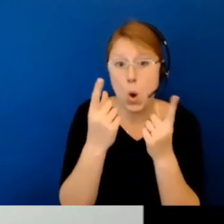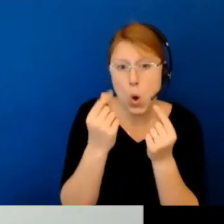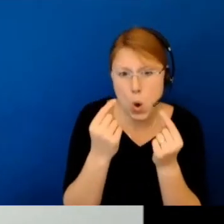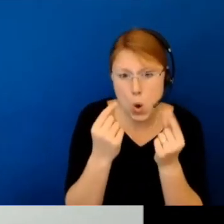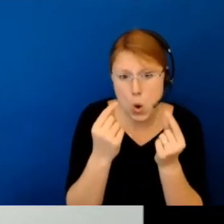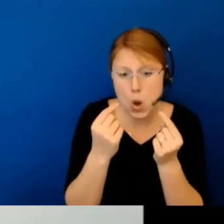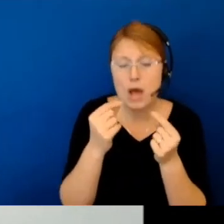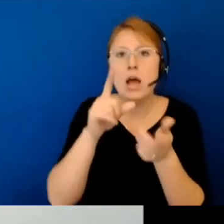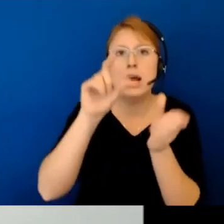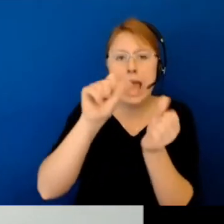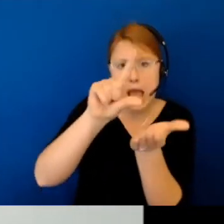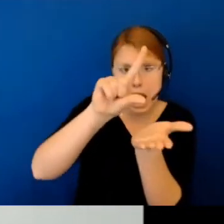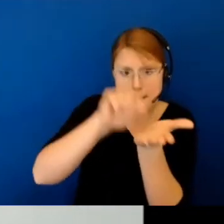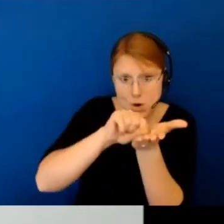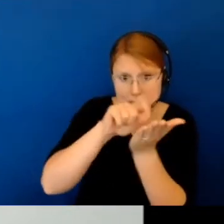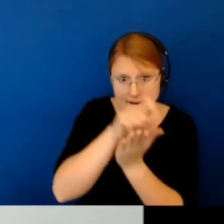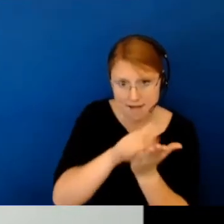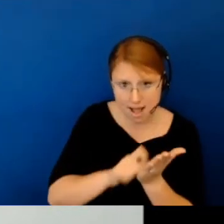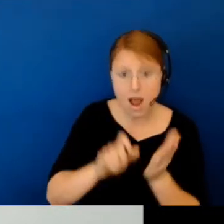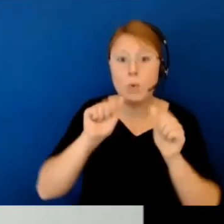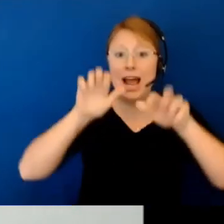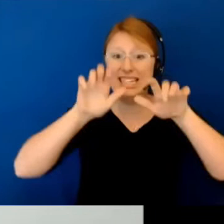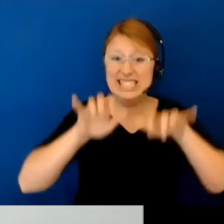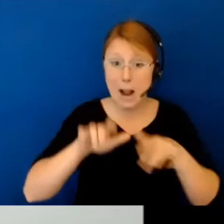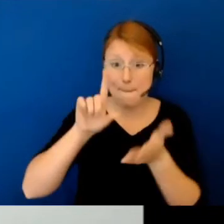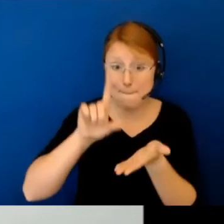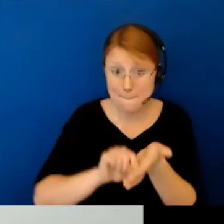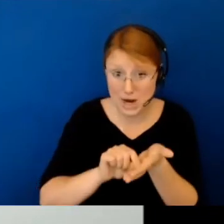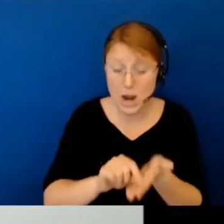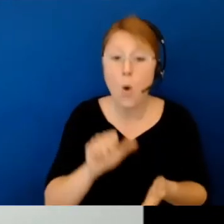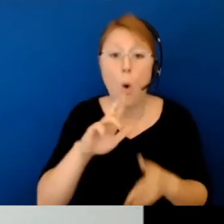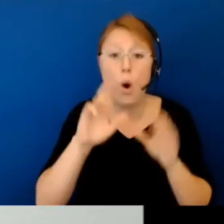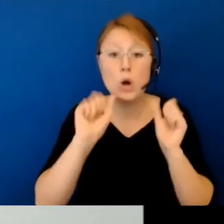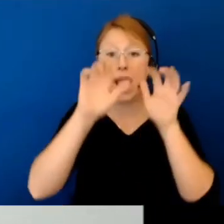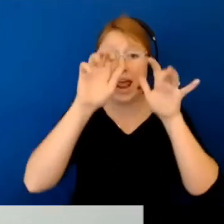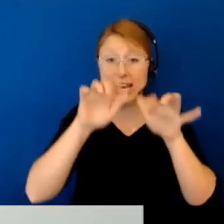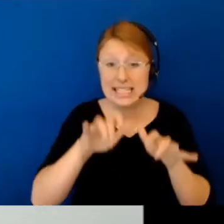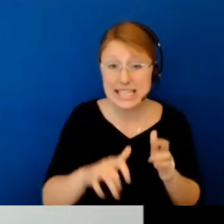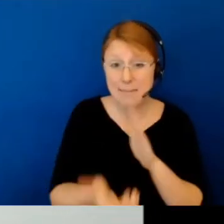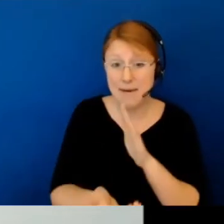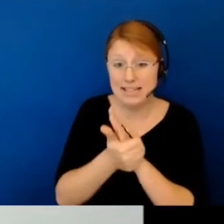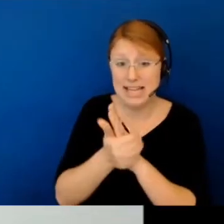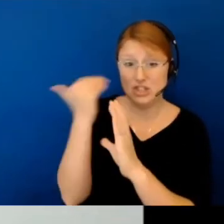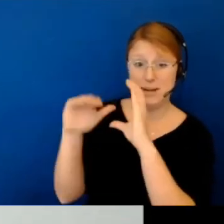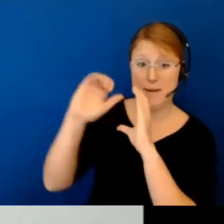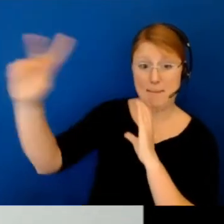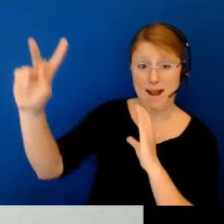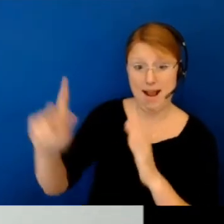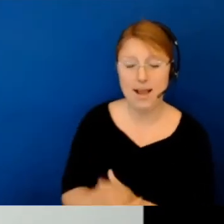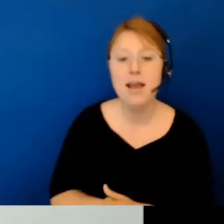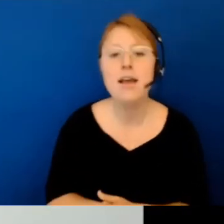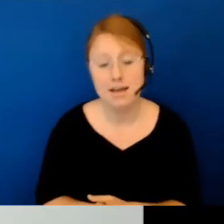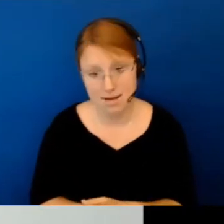are in order to complete your accessible ballot and then submit it. And you will also receive an